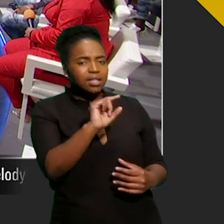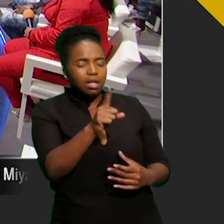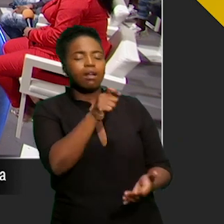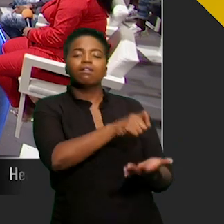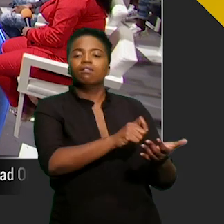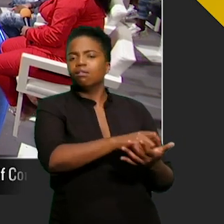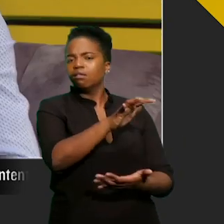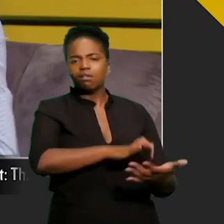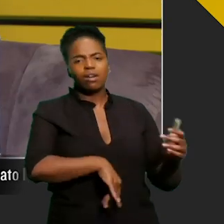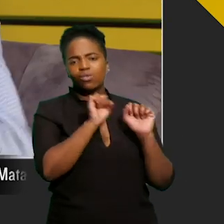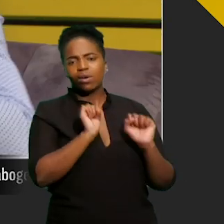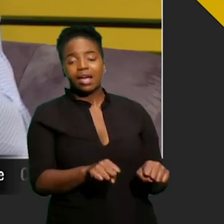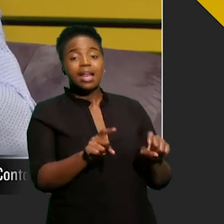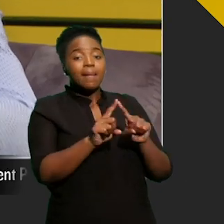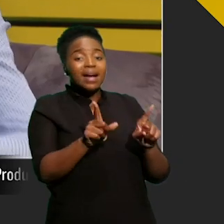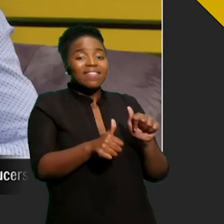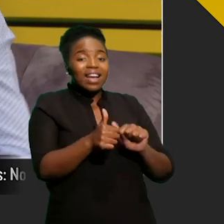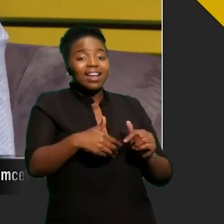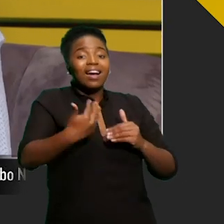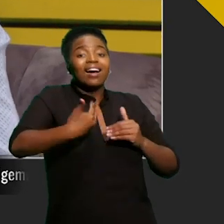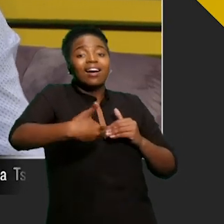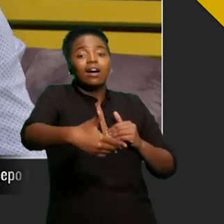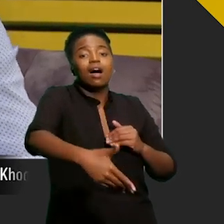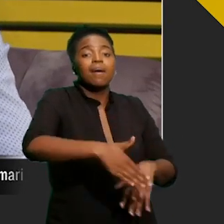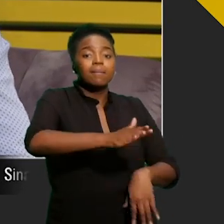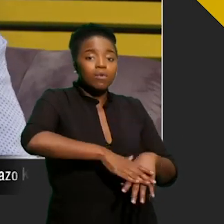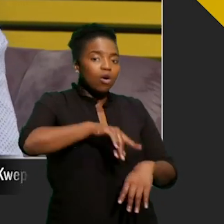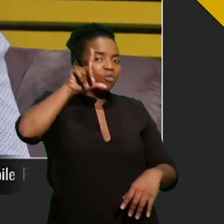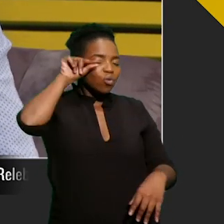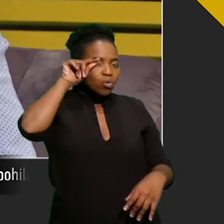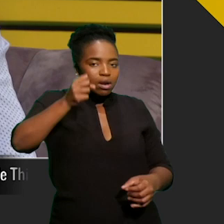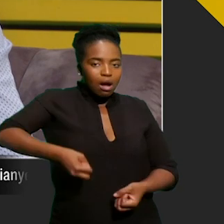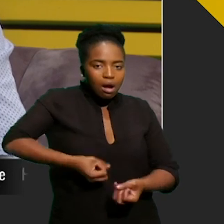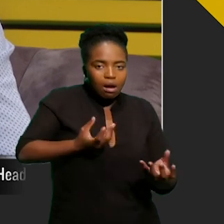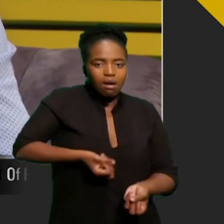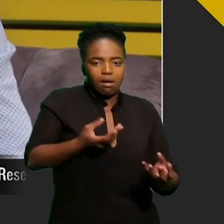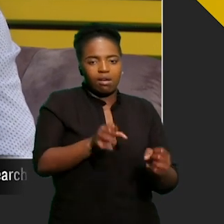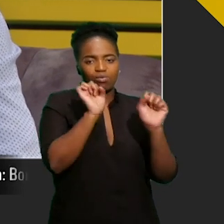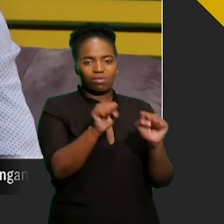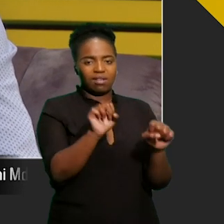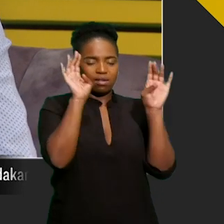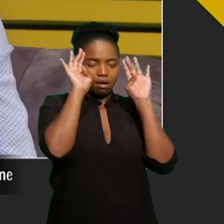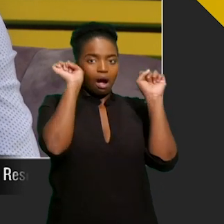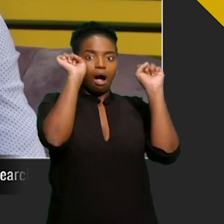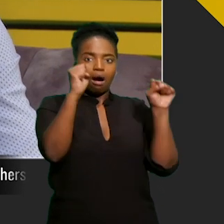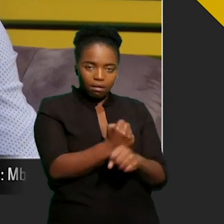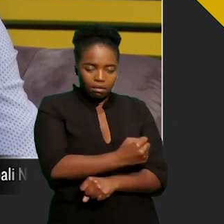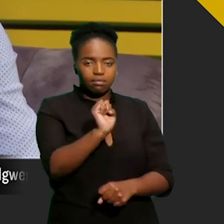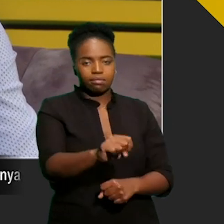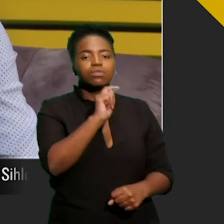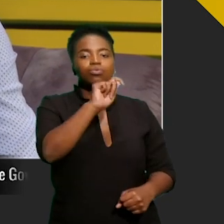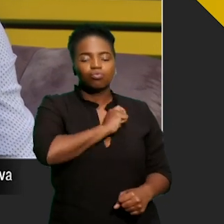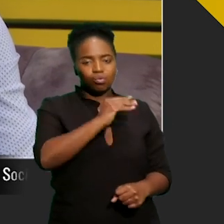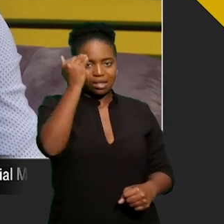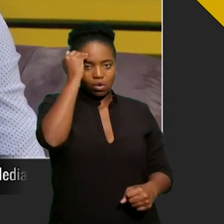then it develops into a story. But now you develop the story even further for Twitter to feed back into Twitter and Facebook so that they talk about something